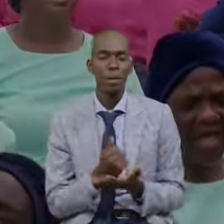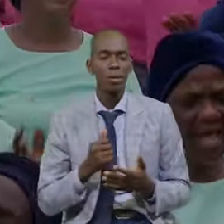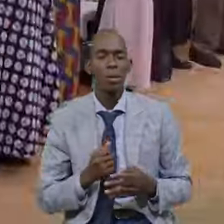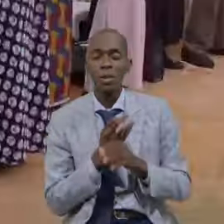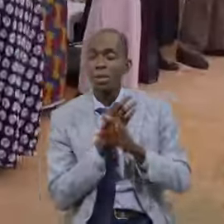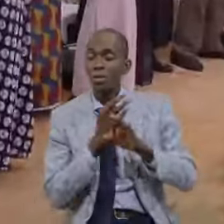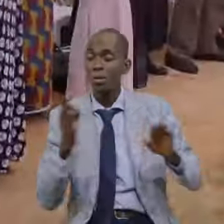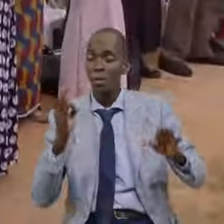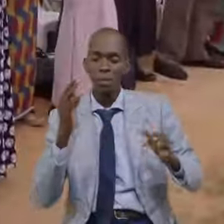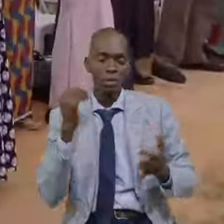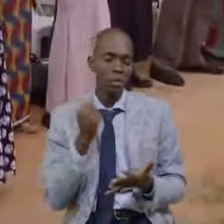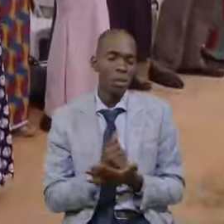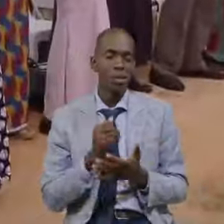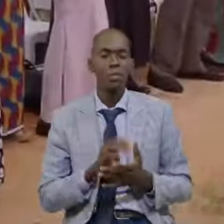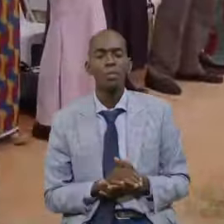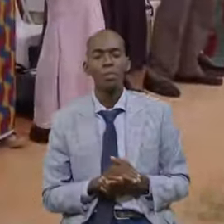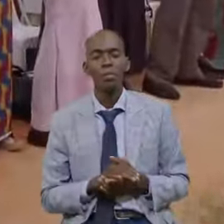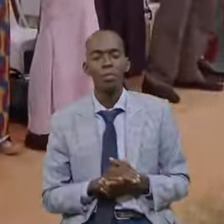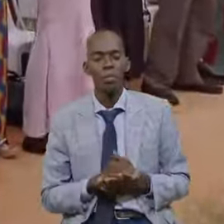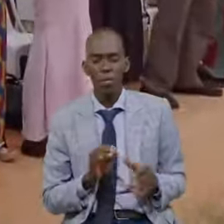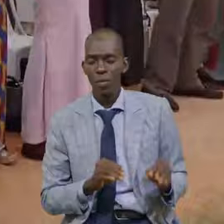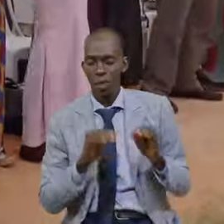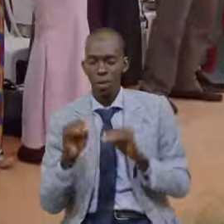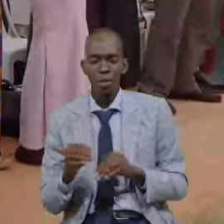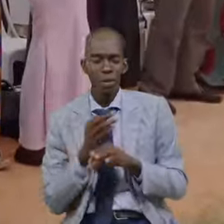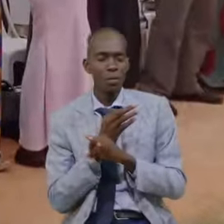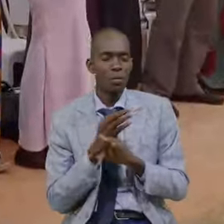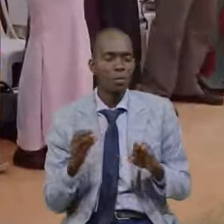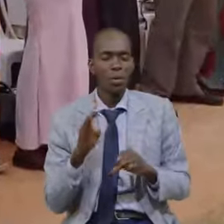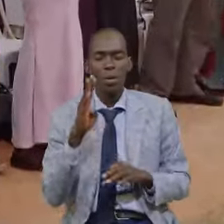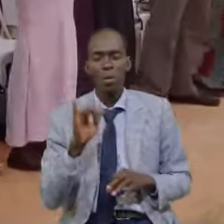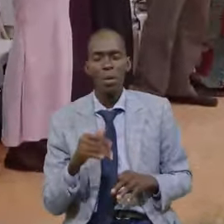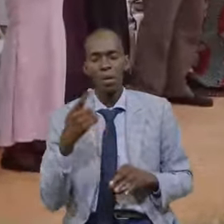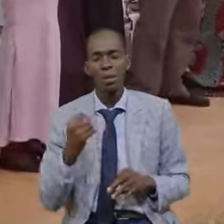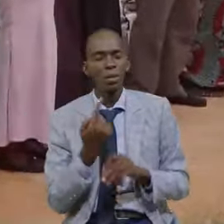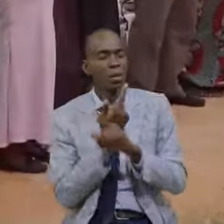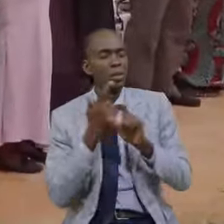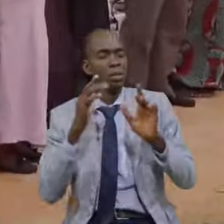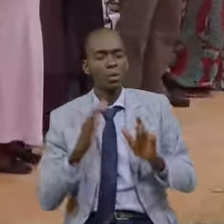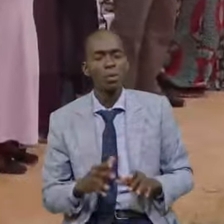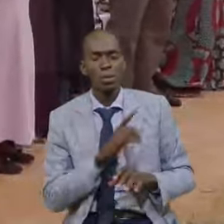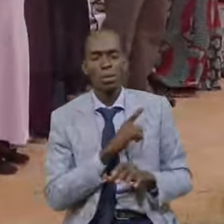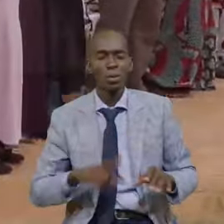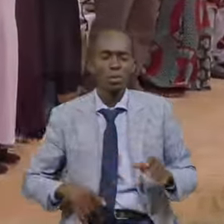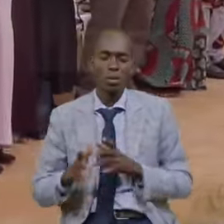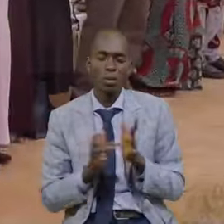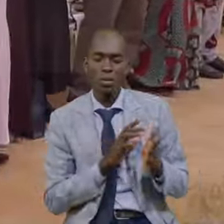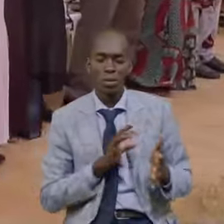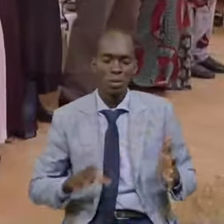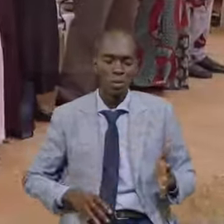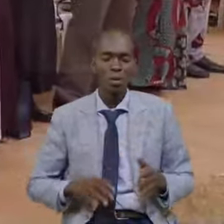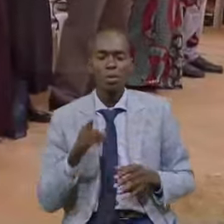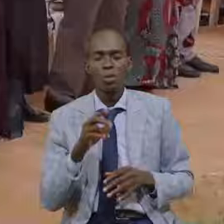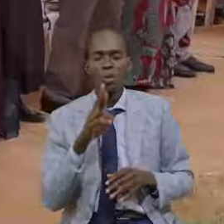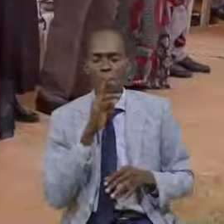free, set free by the liberator, the Lord Jesus Christ. You're free